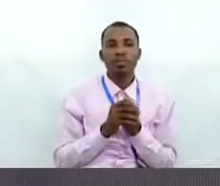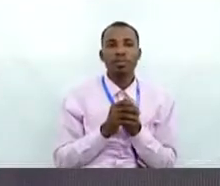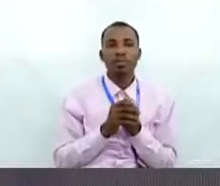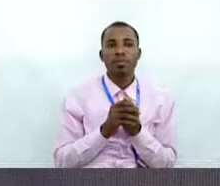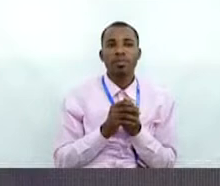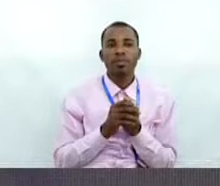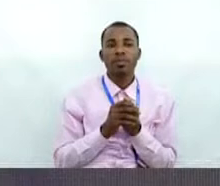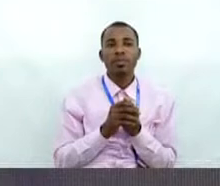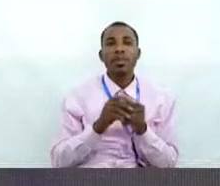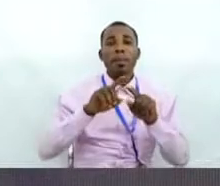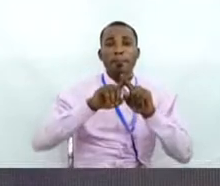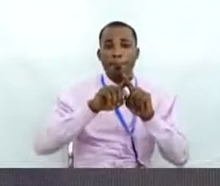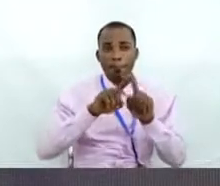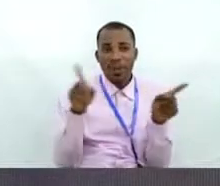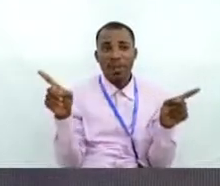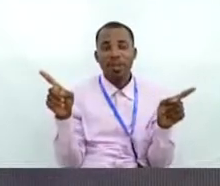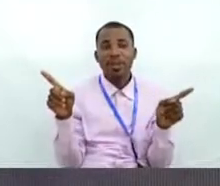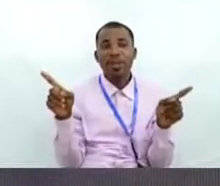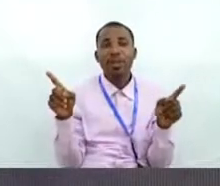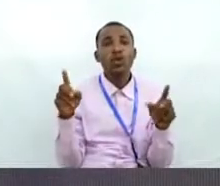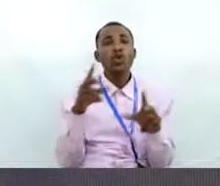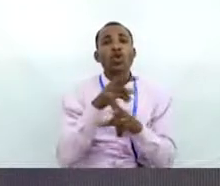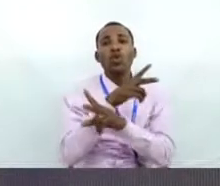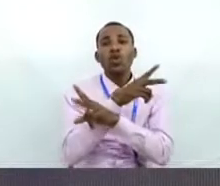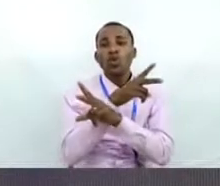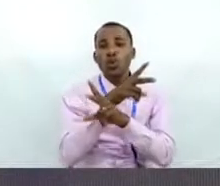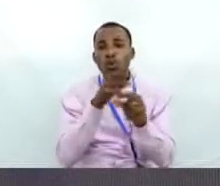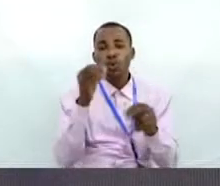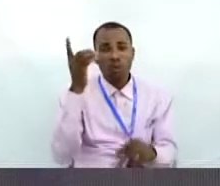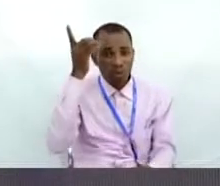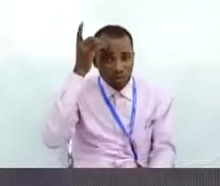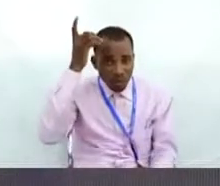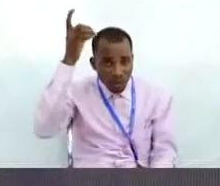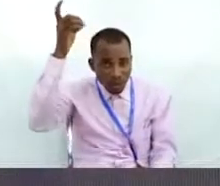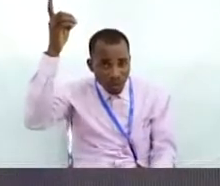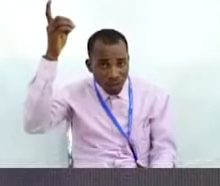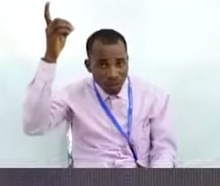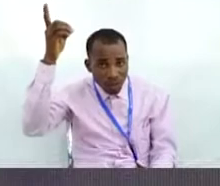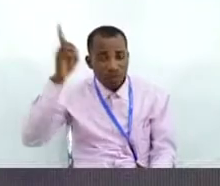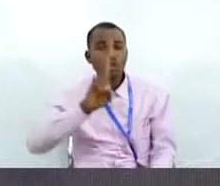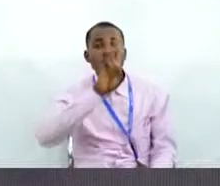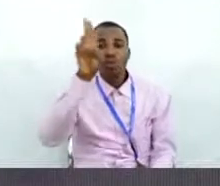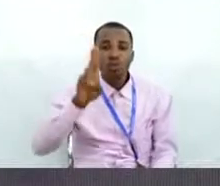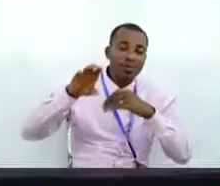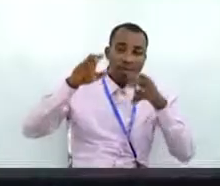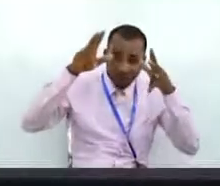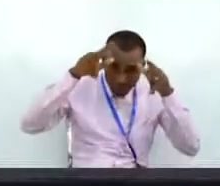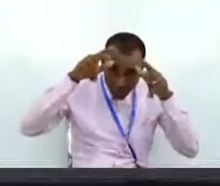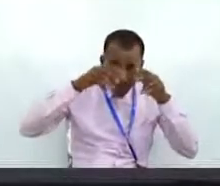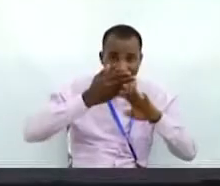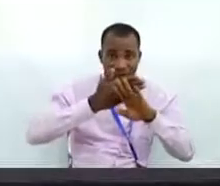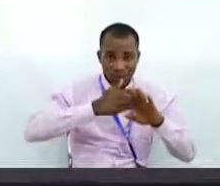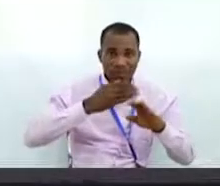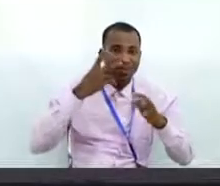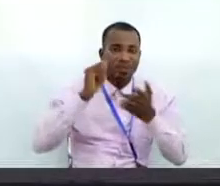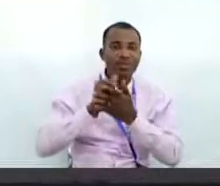and dreams and revelations are for doctrines. Period. So